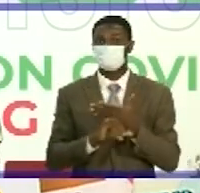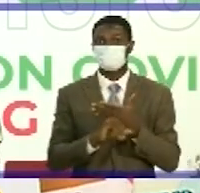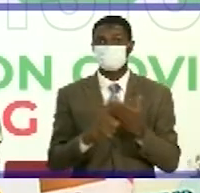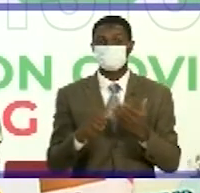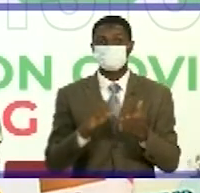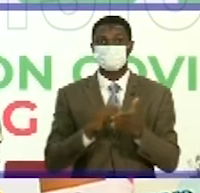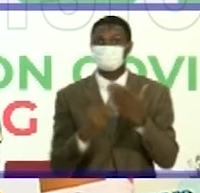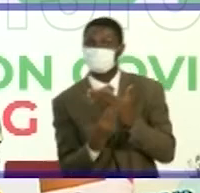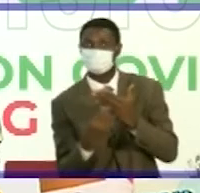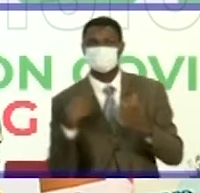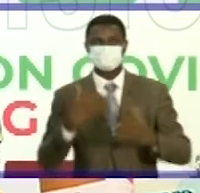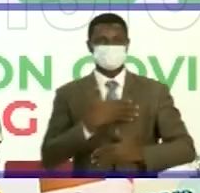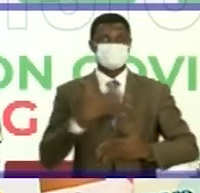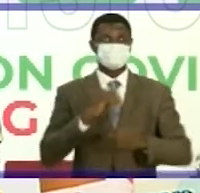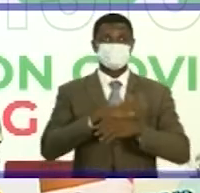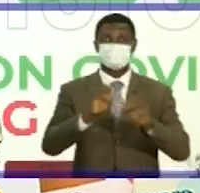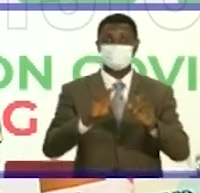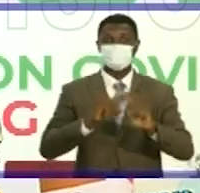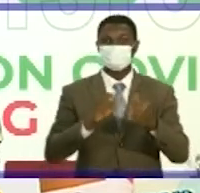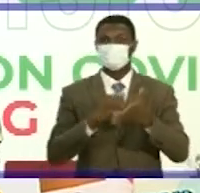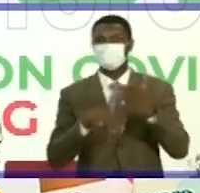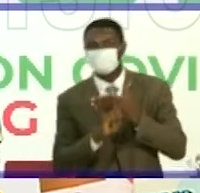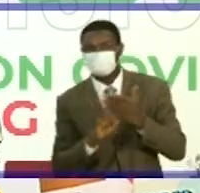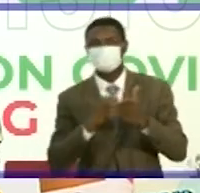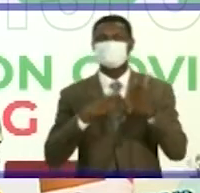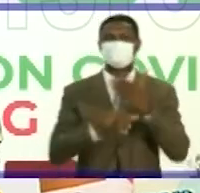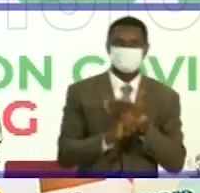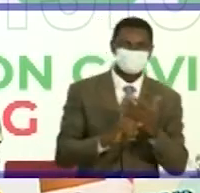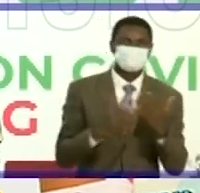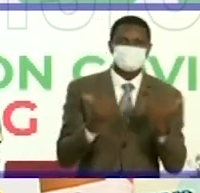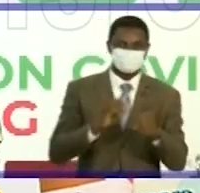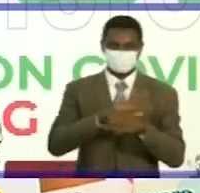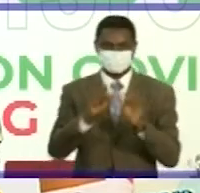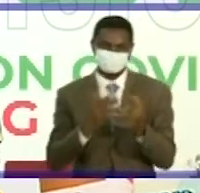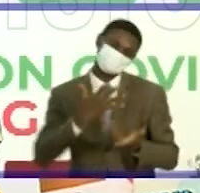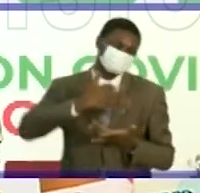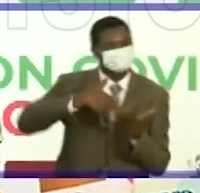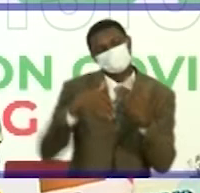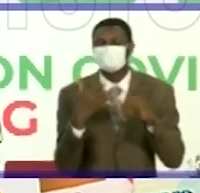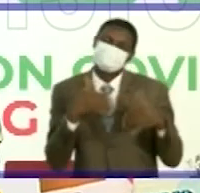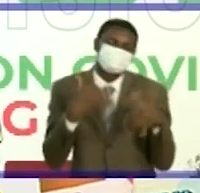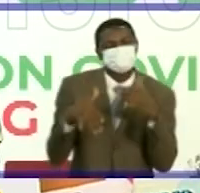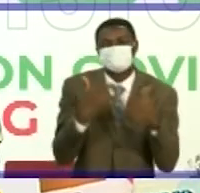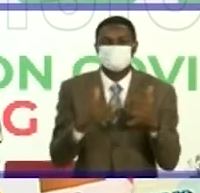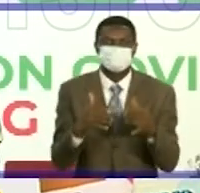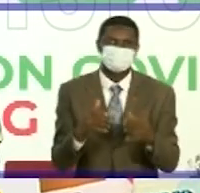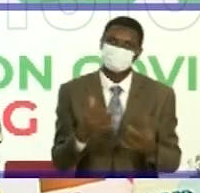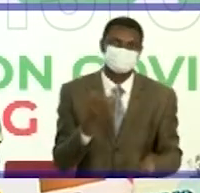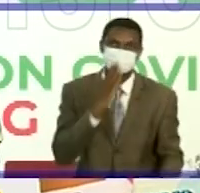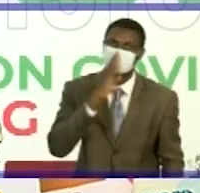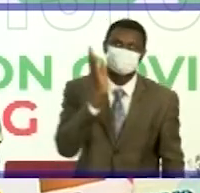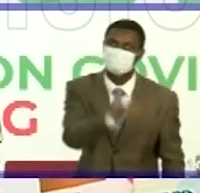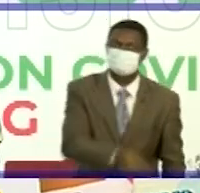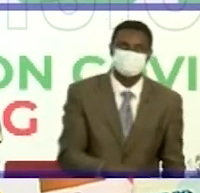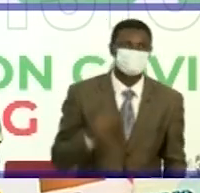got to June, July, I mean, we had started romancing COVID-19. I'm thinking that,